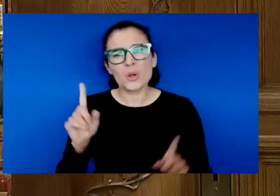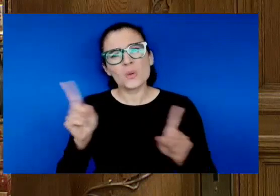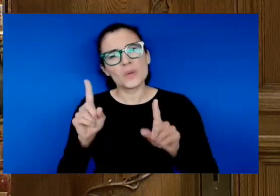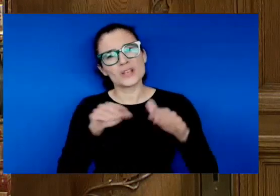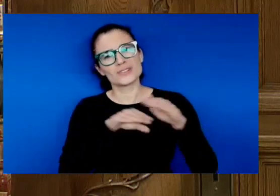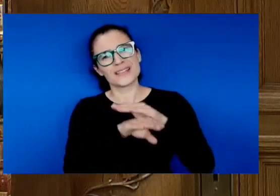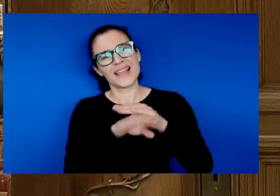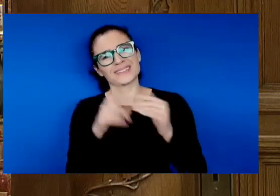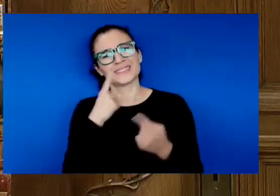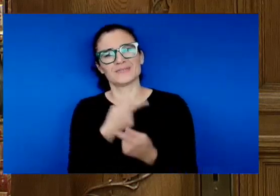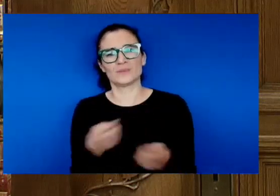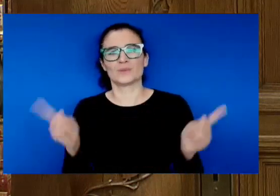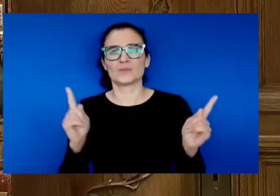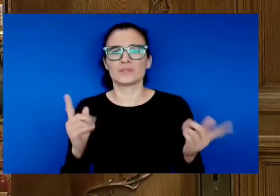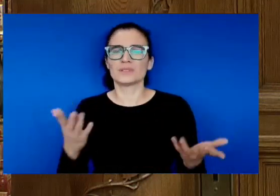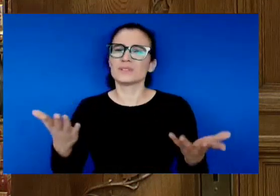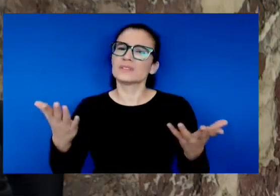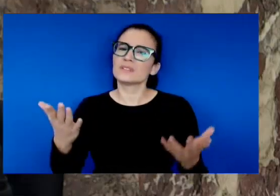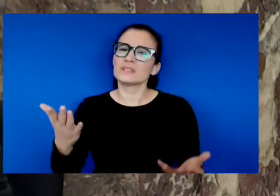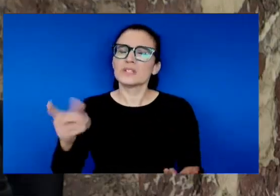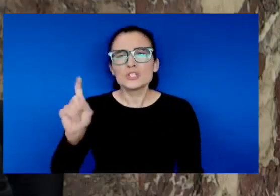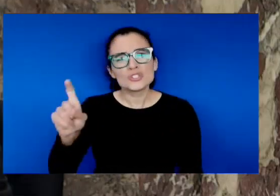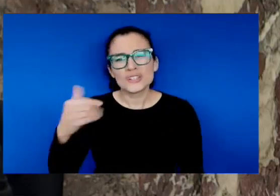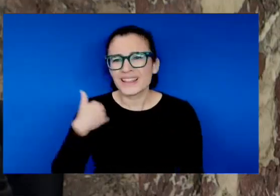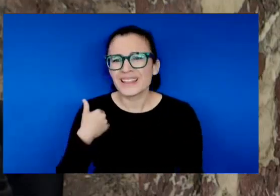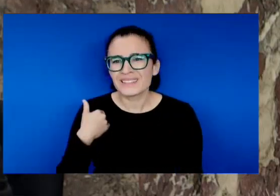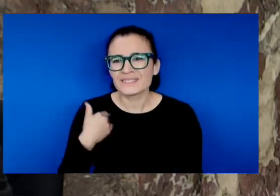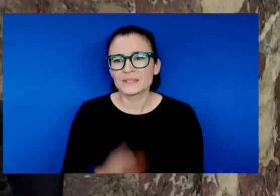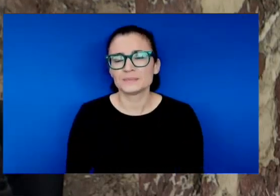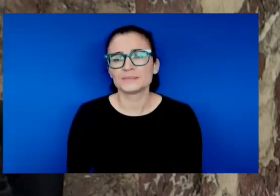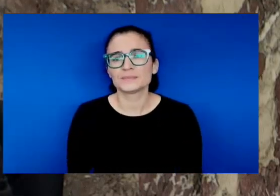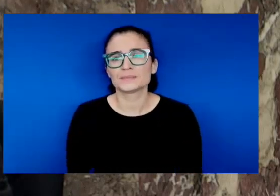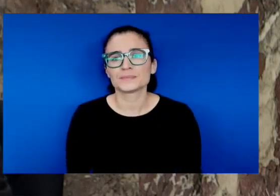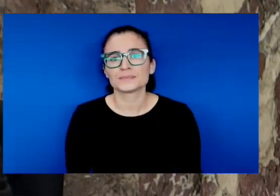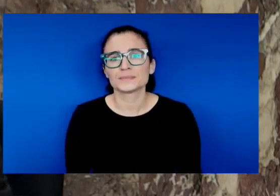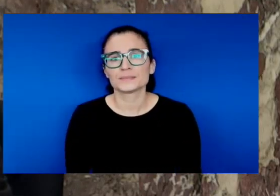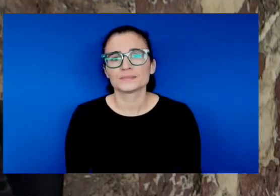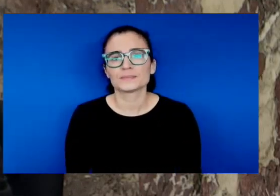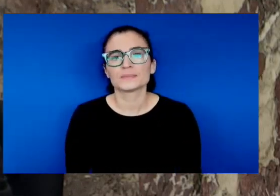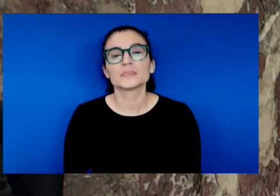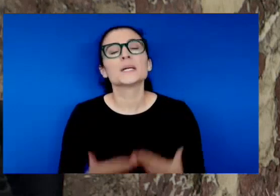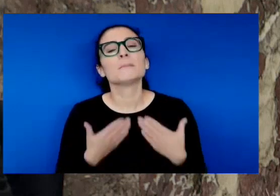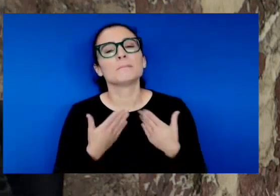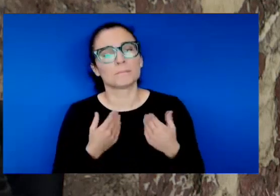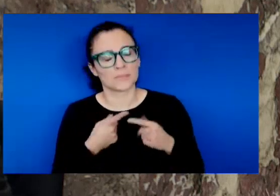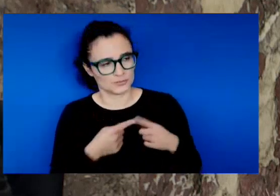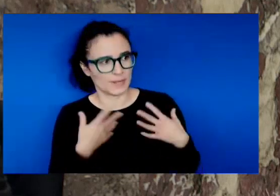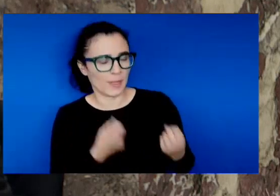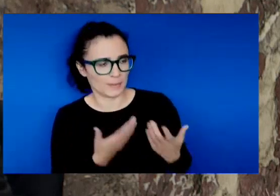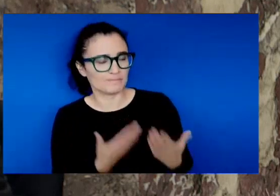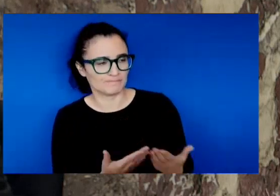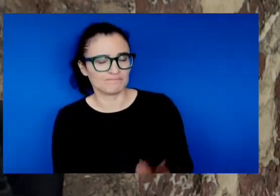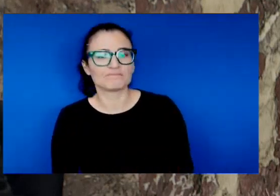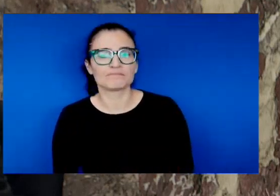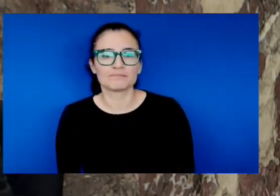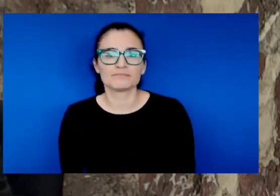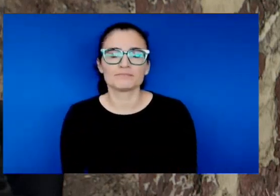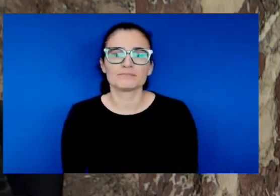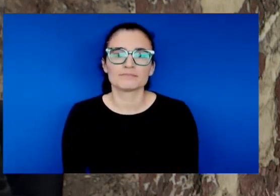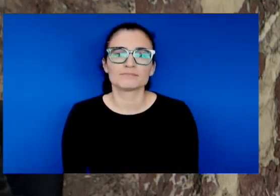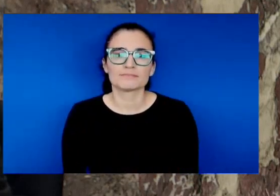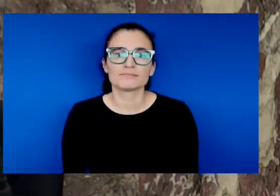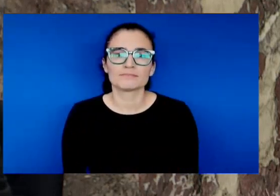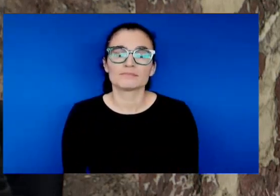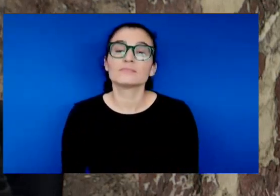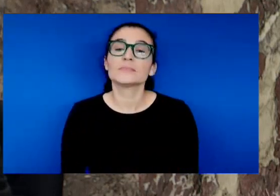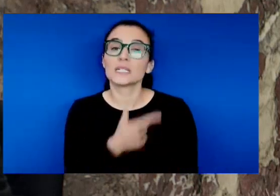Minister of Health. Well, Honourable Speaker, the member talked about the case where someone passed away. I